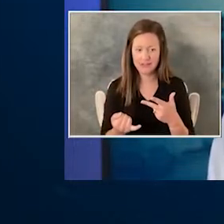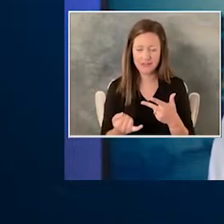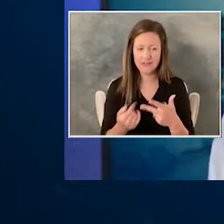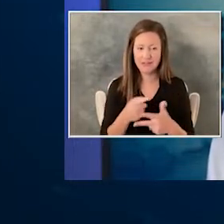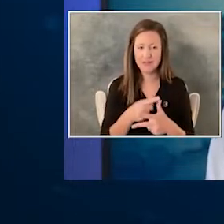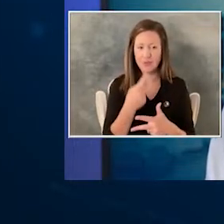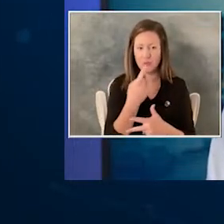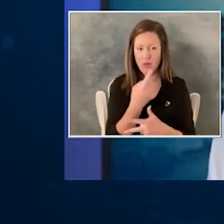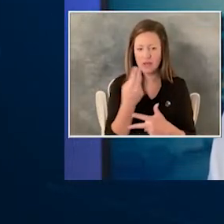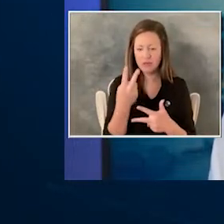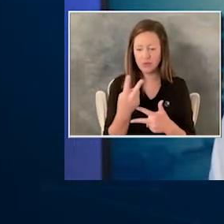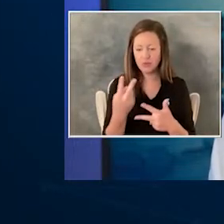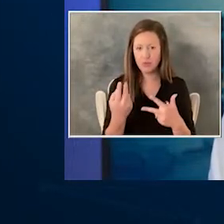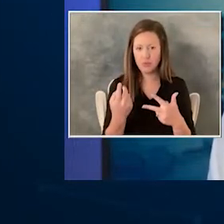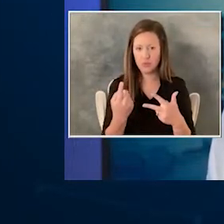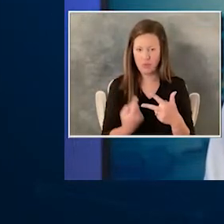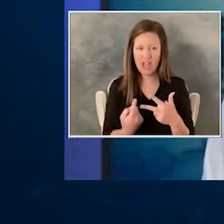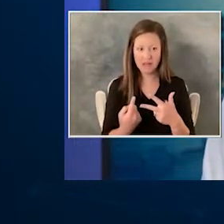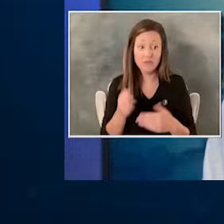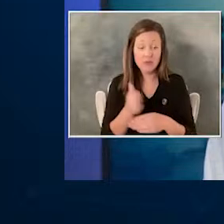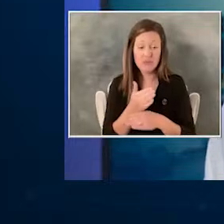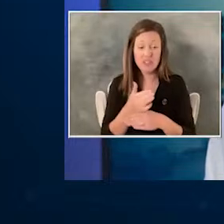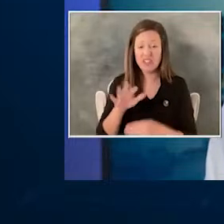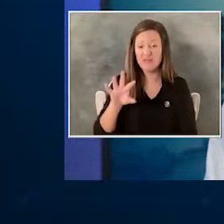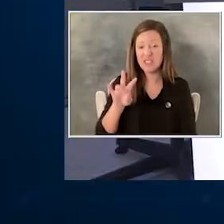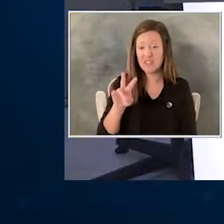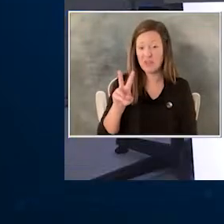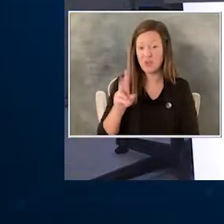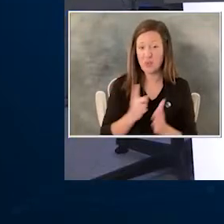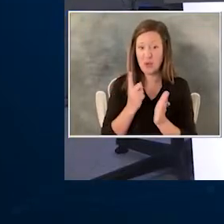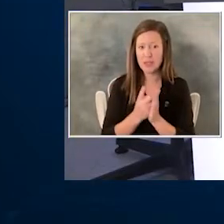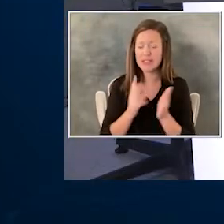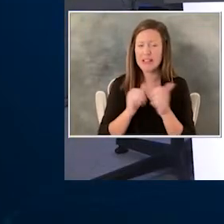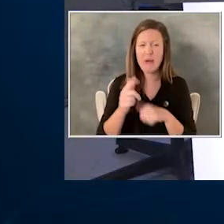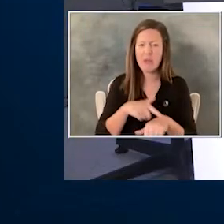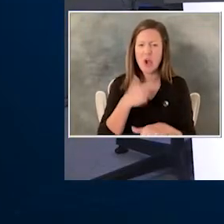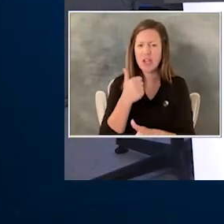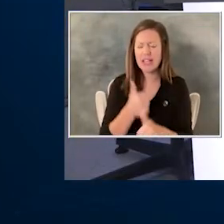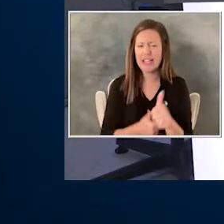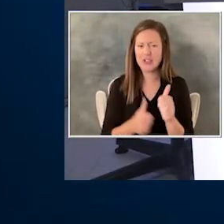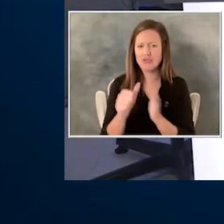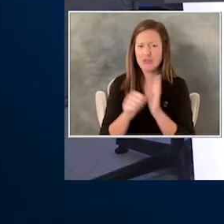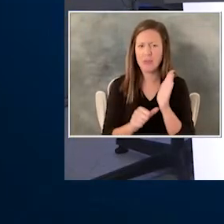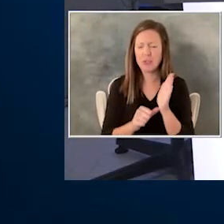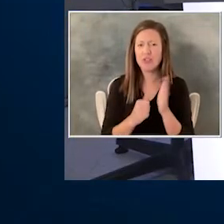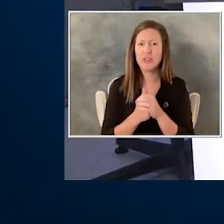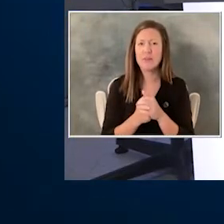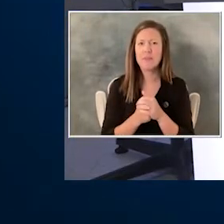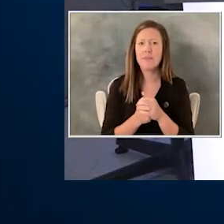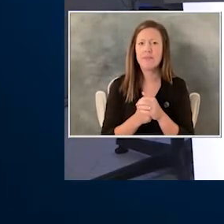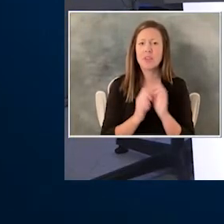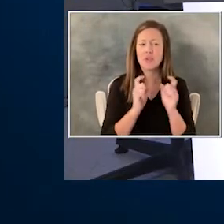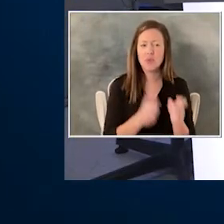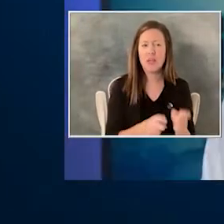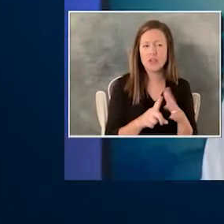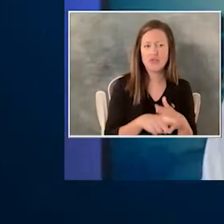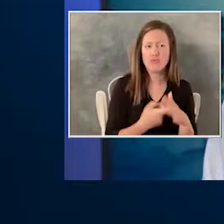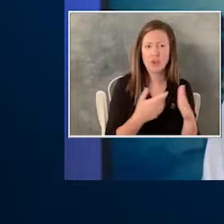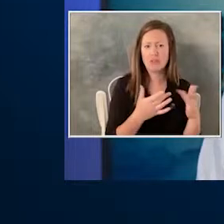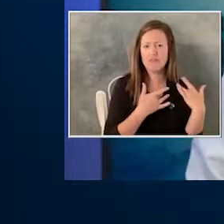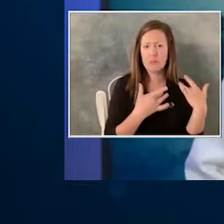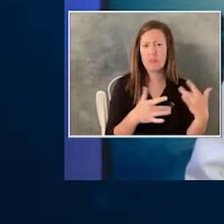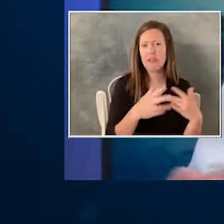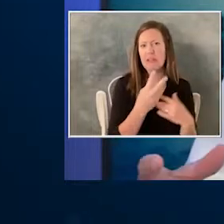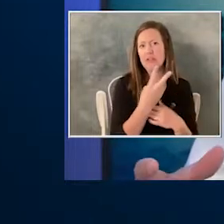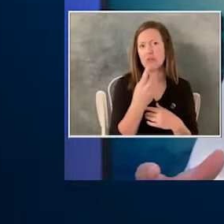the 72 hours, I guess. How long does each operation take? The donation starts typically and then takes about 2.5 hours.